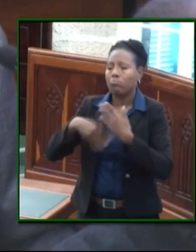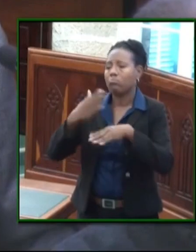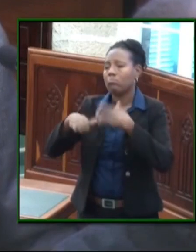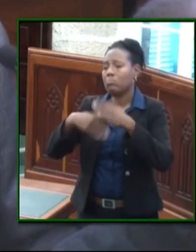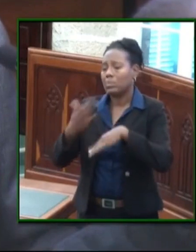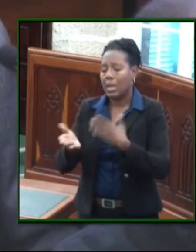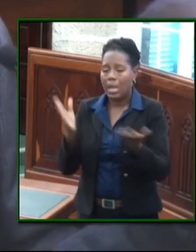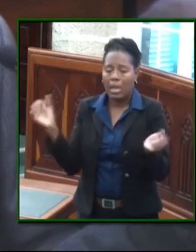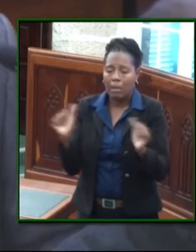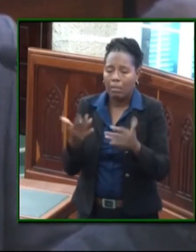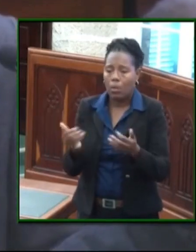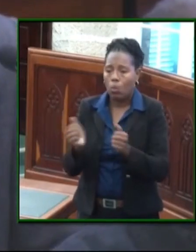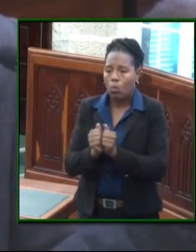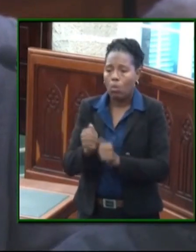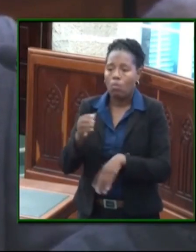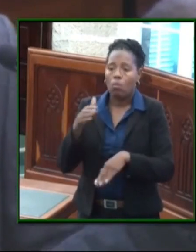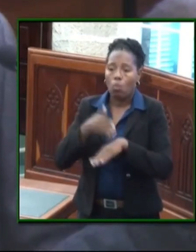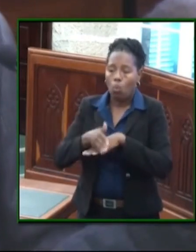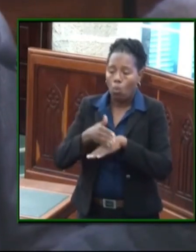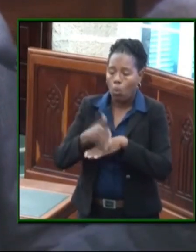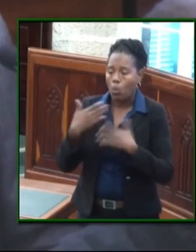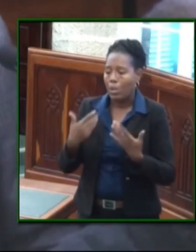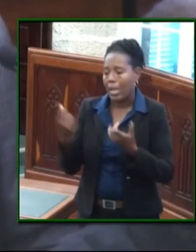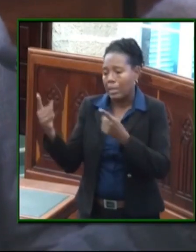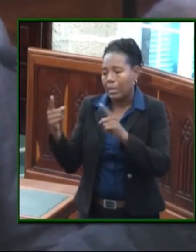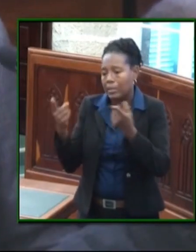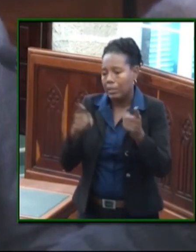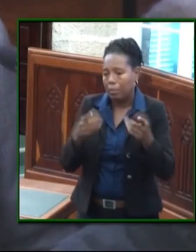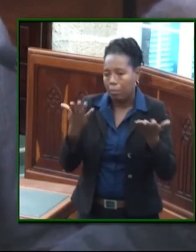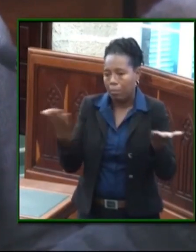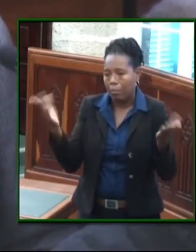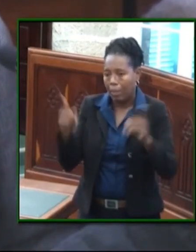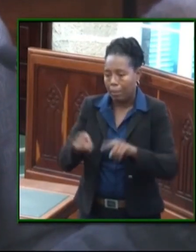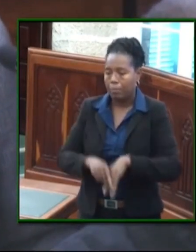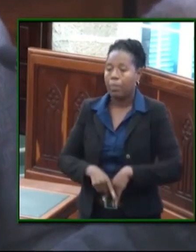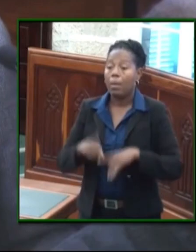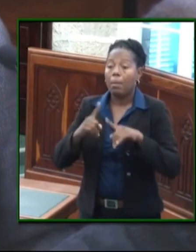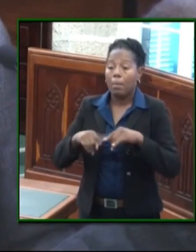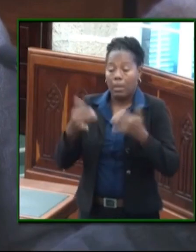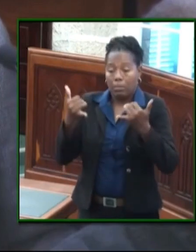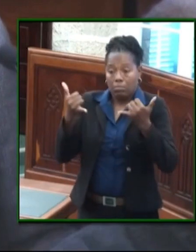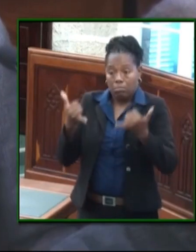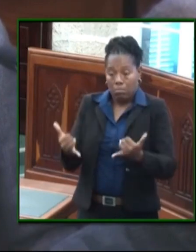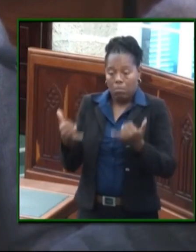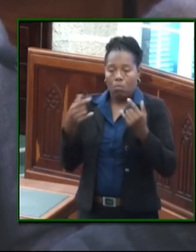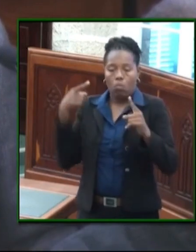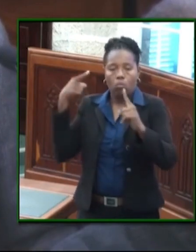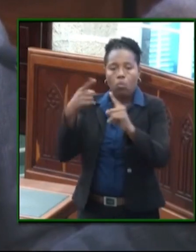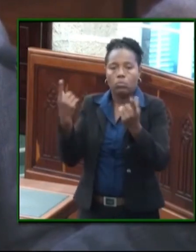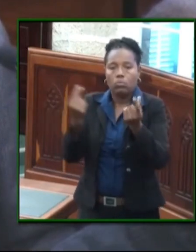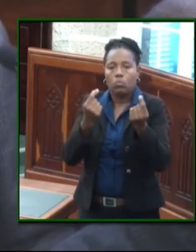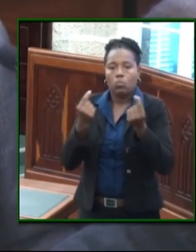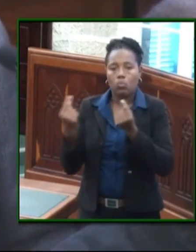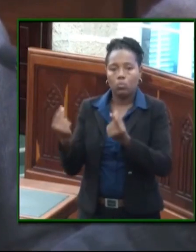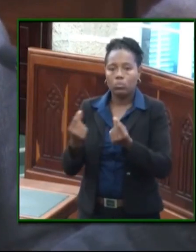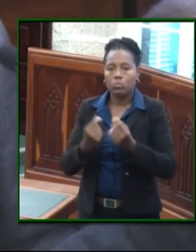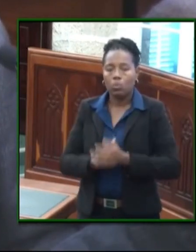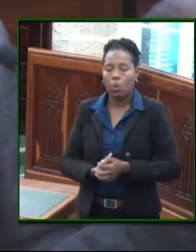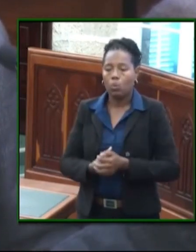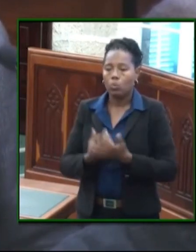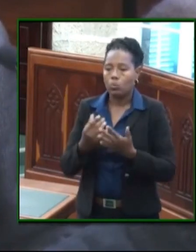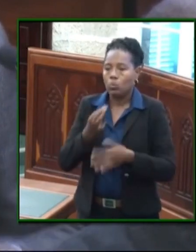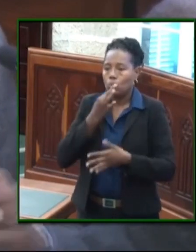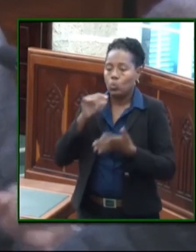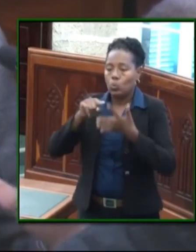wood, you get problems happening. But what we are planning to do this time around, we are almost ready to start. We were able